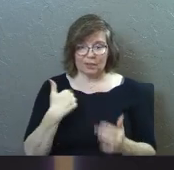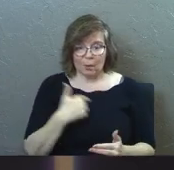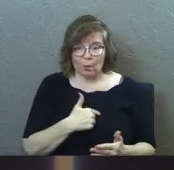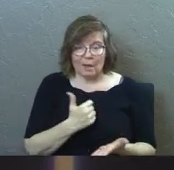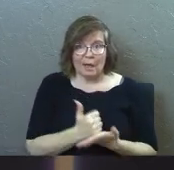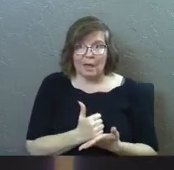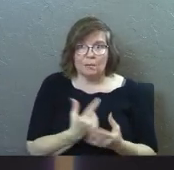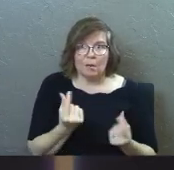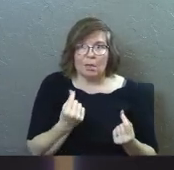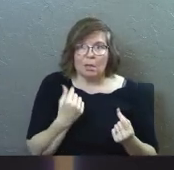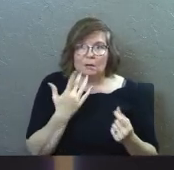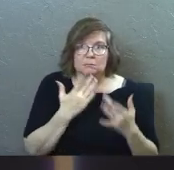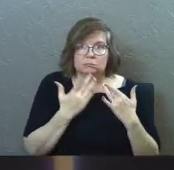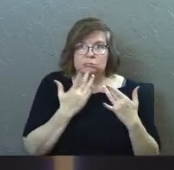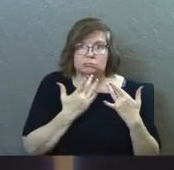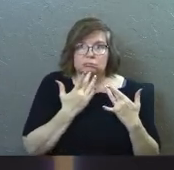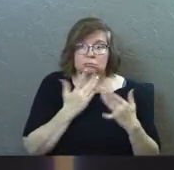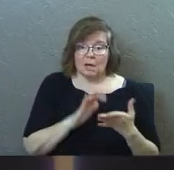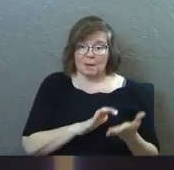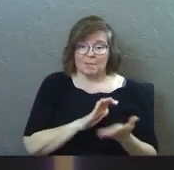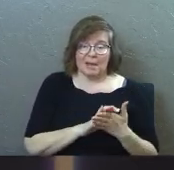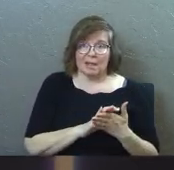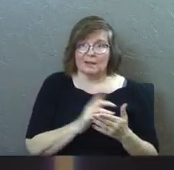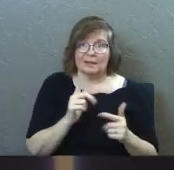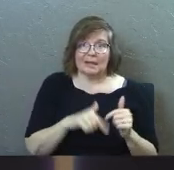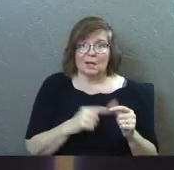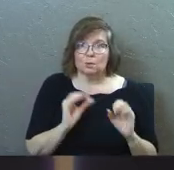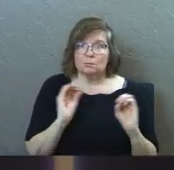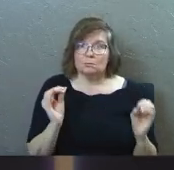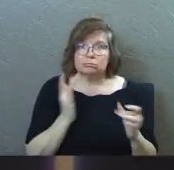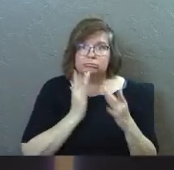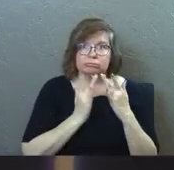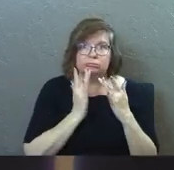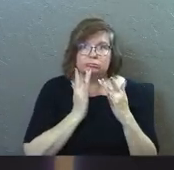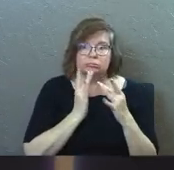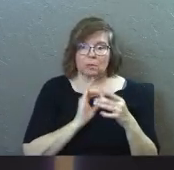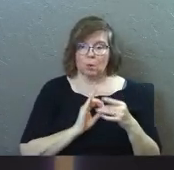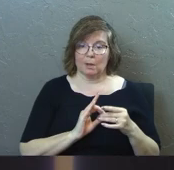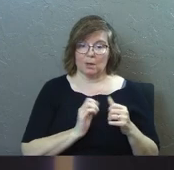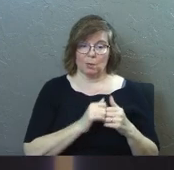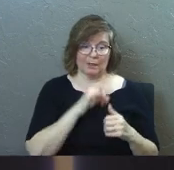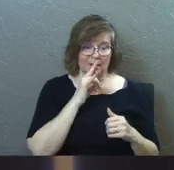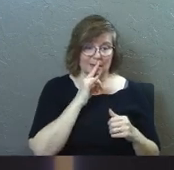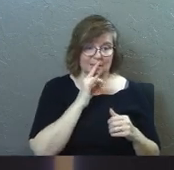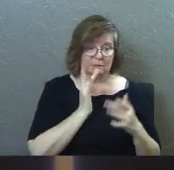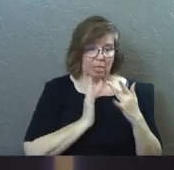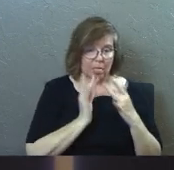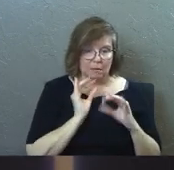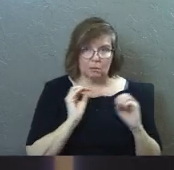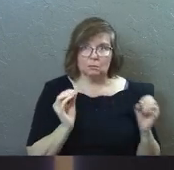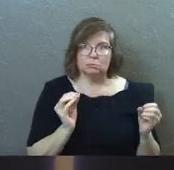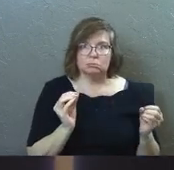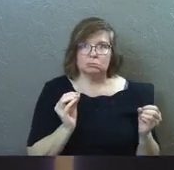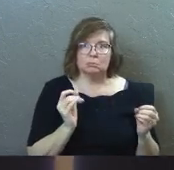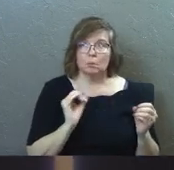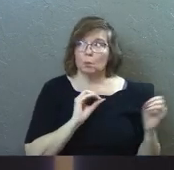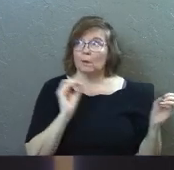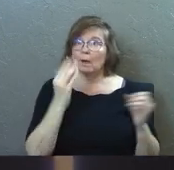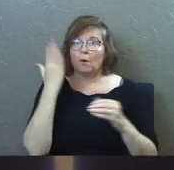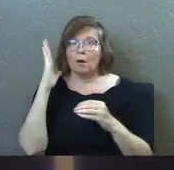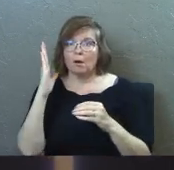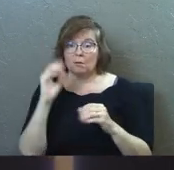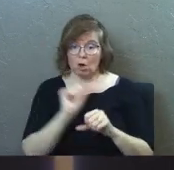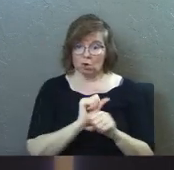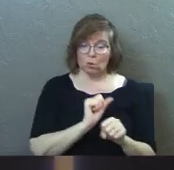are helpless. Our marriages are helpless. Our relationship with our kids, helpless. Our